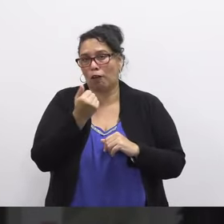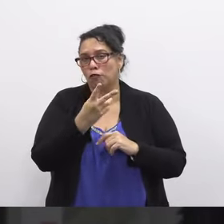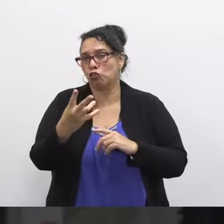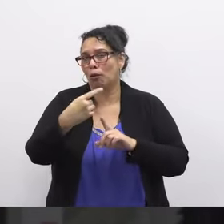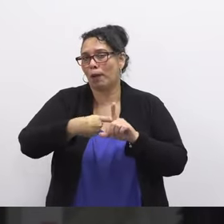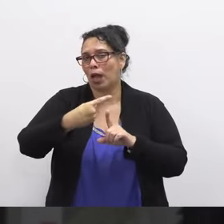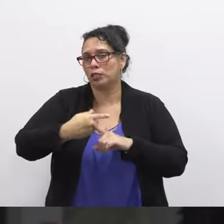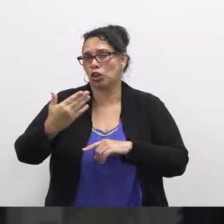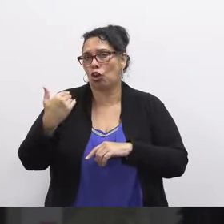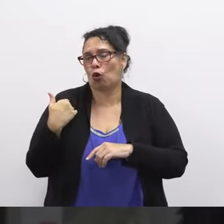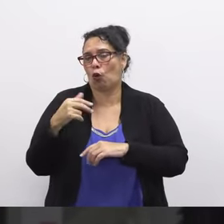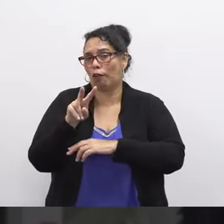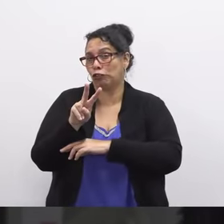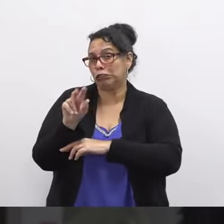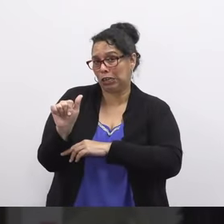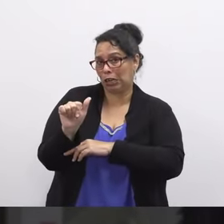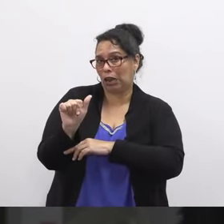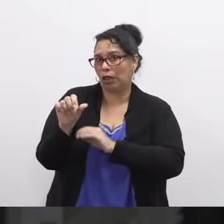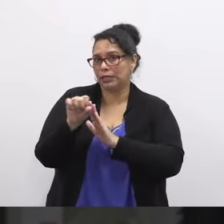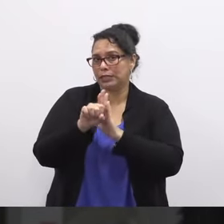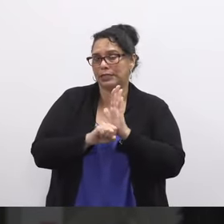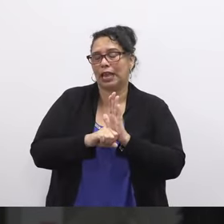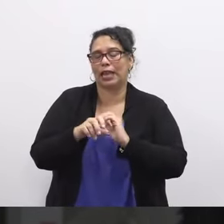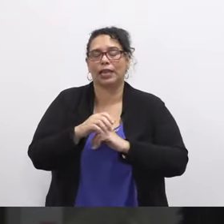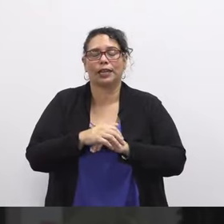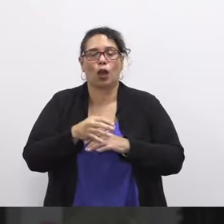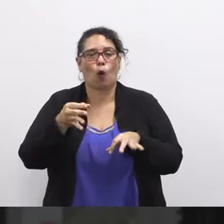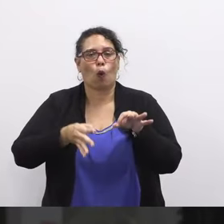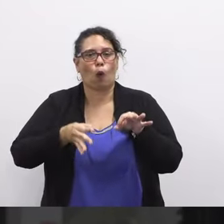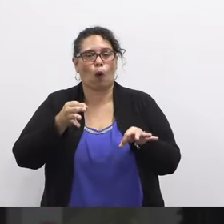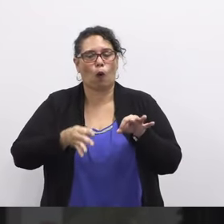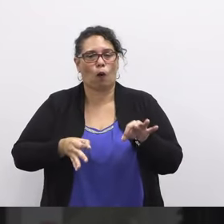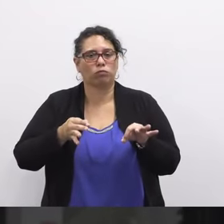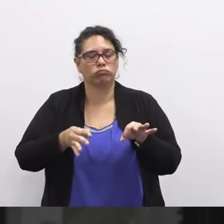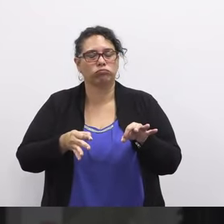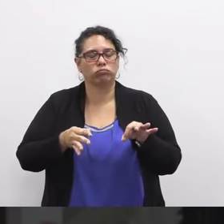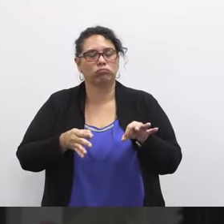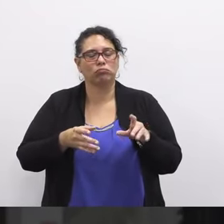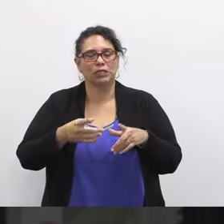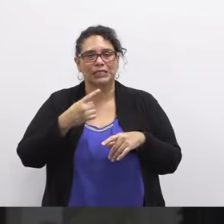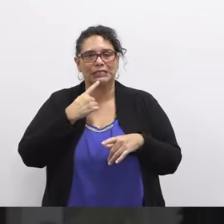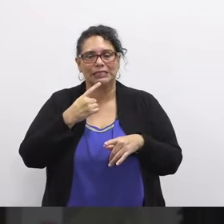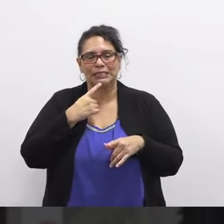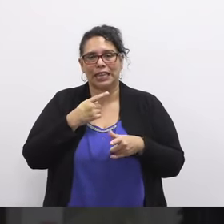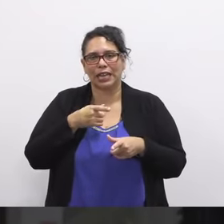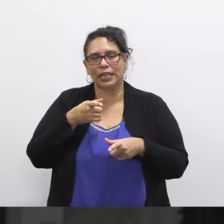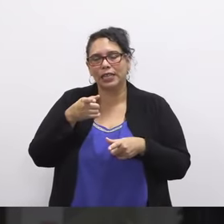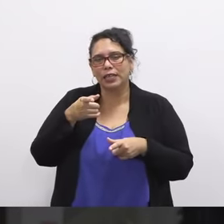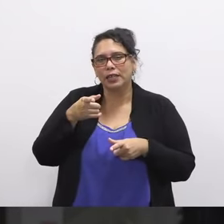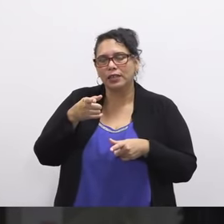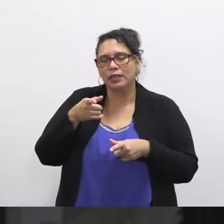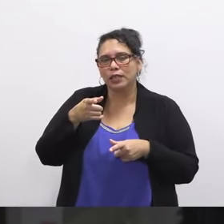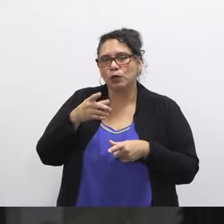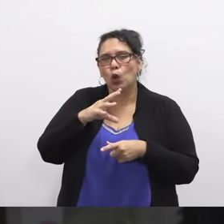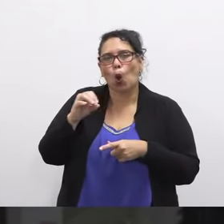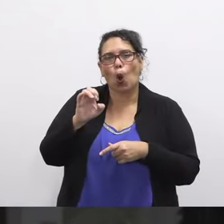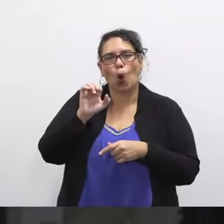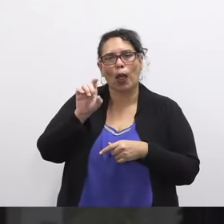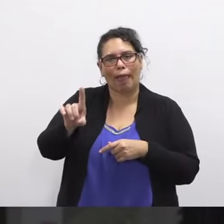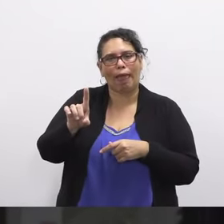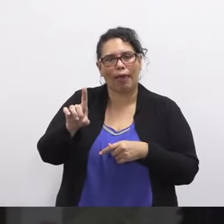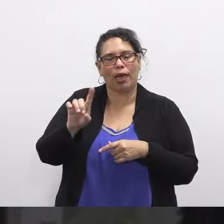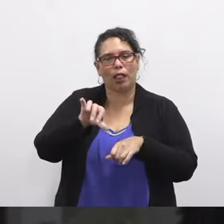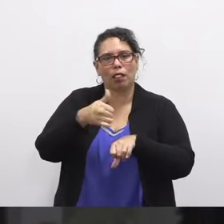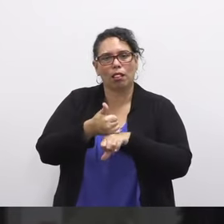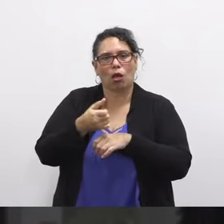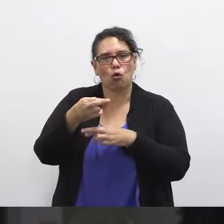a Virginia juvenile court judge ruled a transgender teen guilty of sexually assaulting a female classmate in a co-ed locker room at Loudoun County